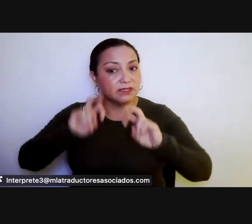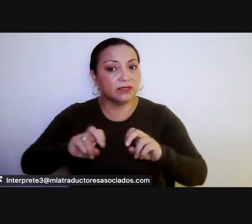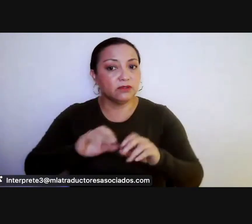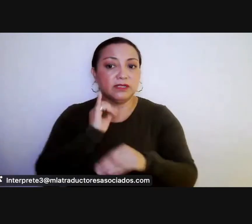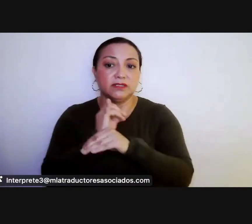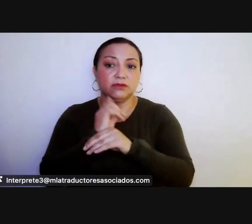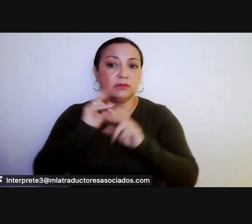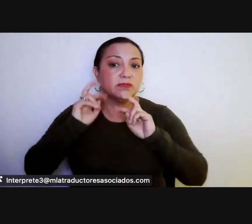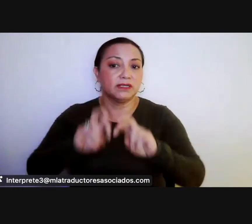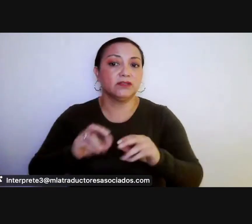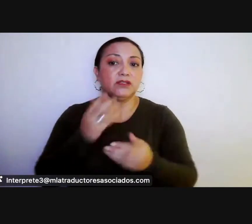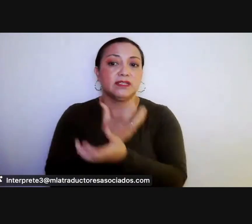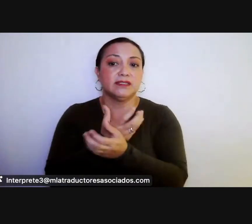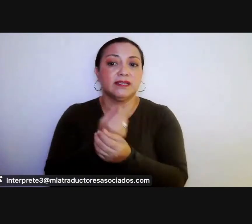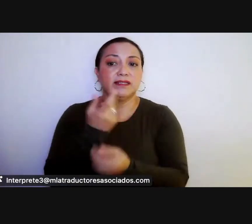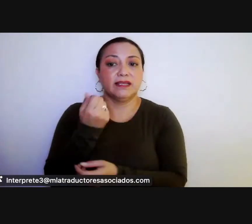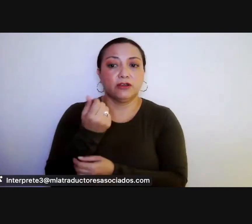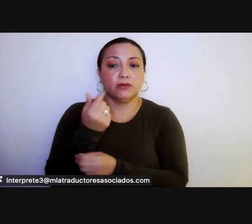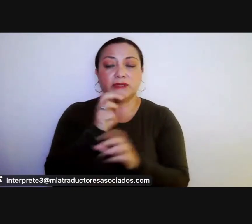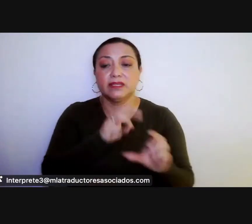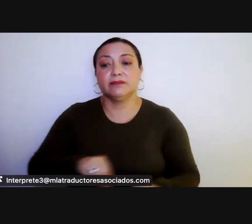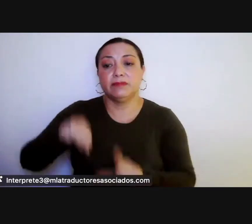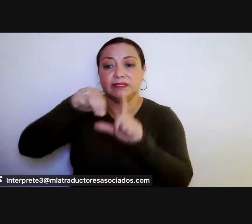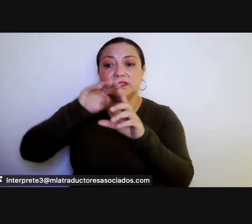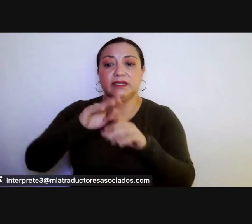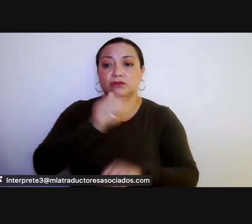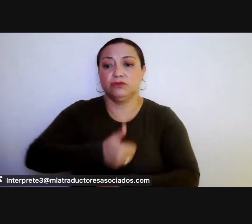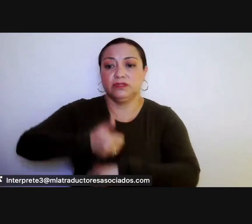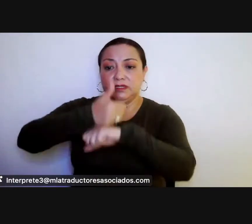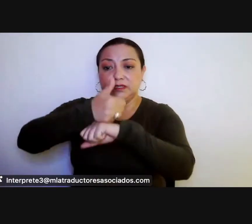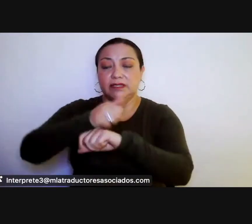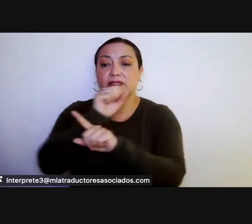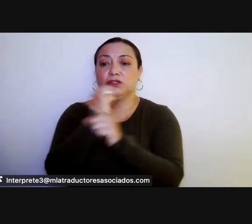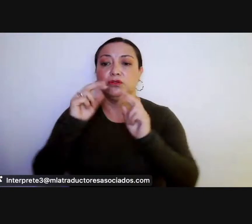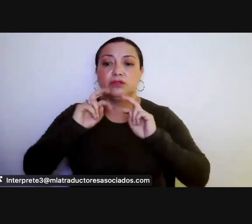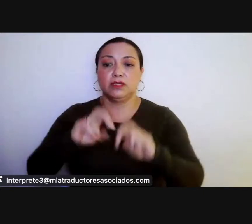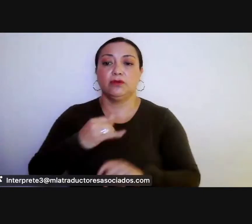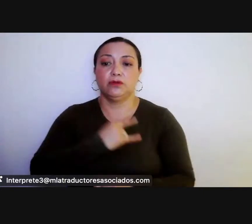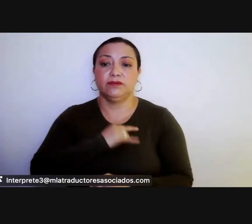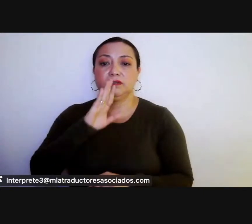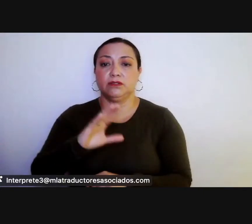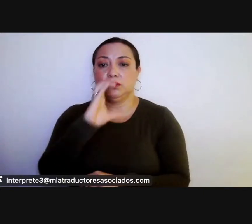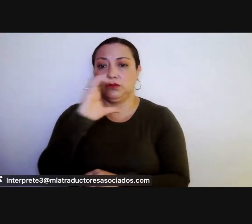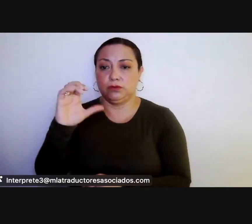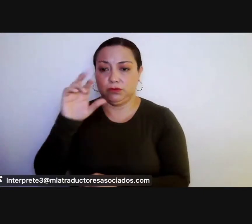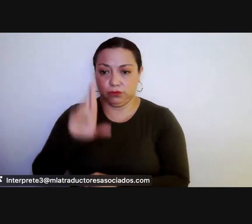the Institute of Development Science in Central America and